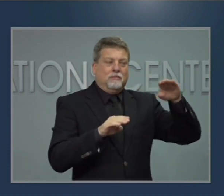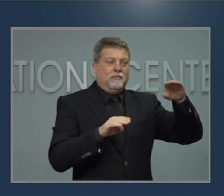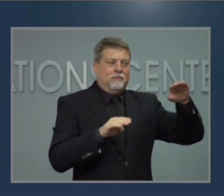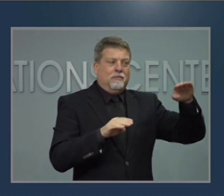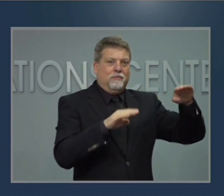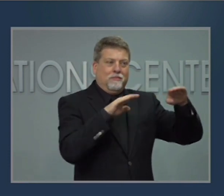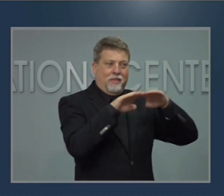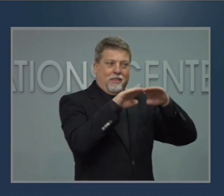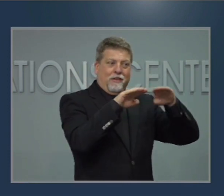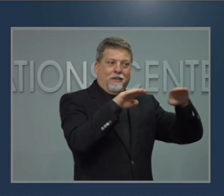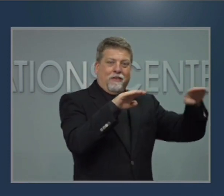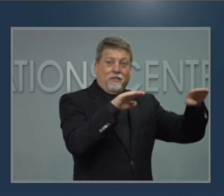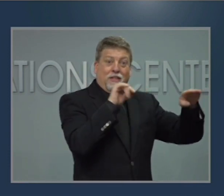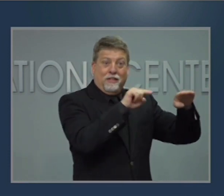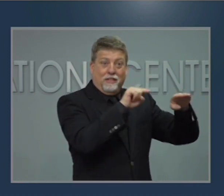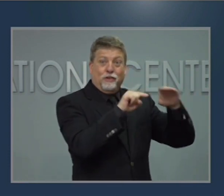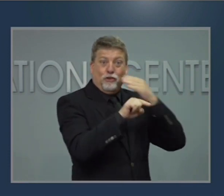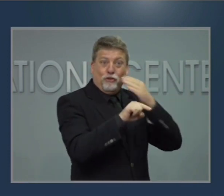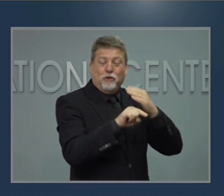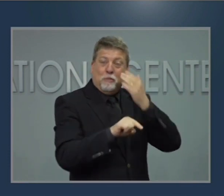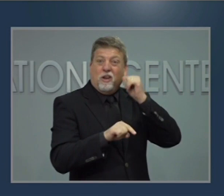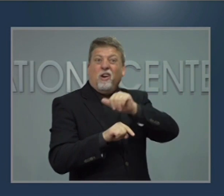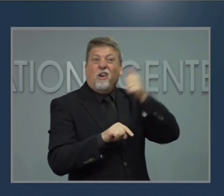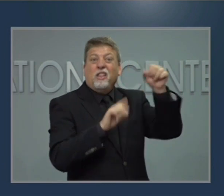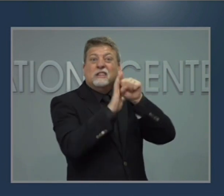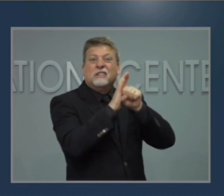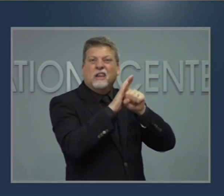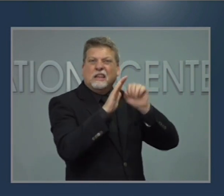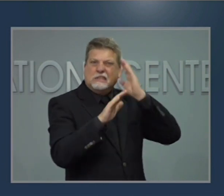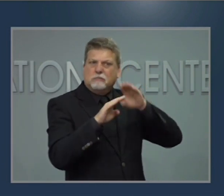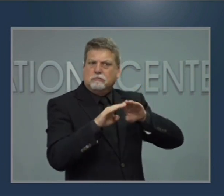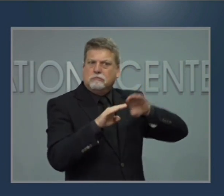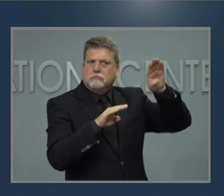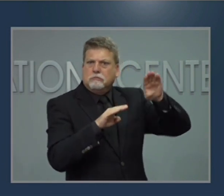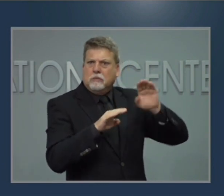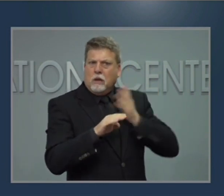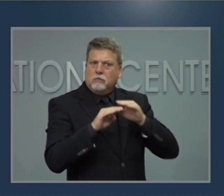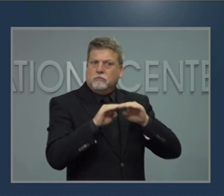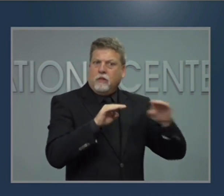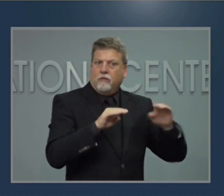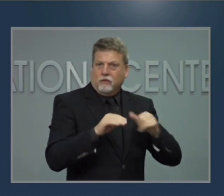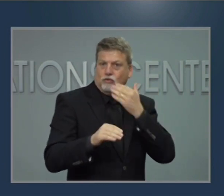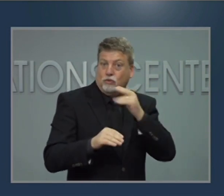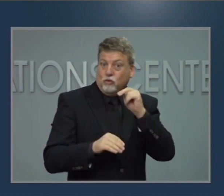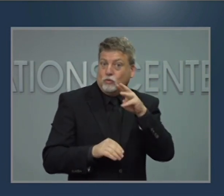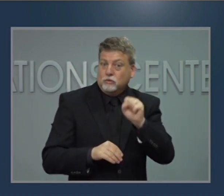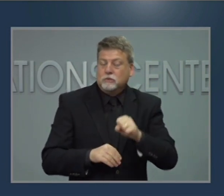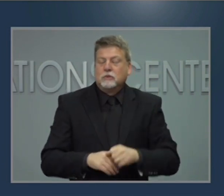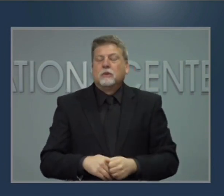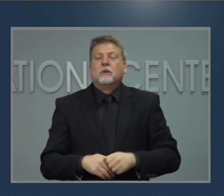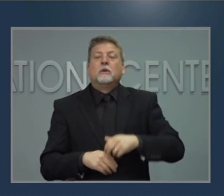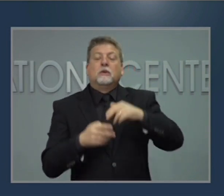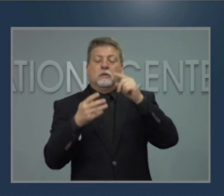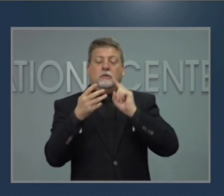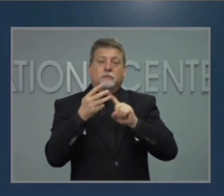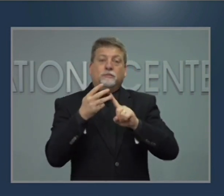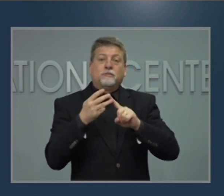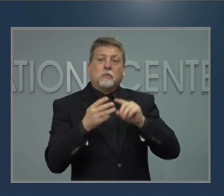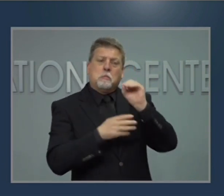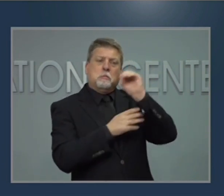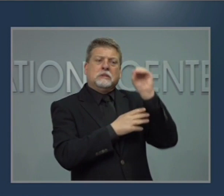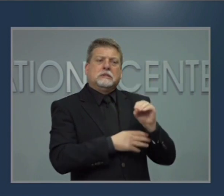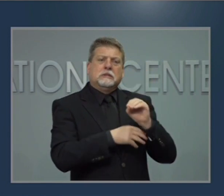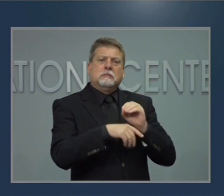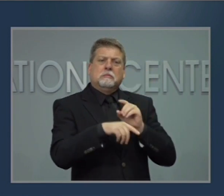news as other regions of the country are seeing increases in their COVID cases. We also look at the percent of tests that are positive